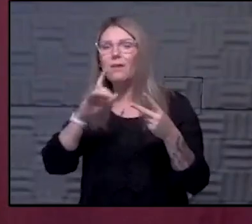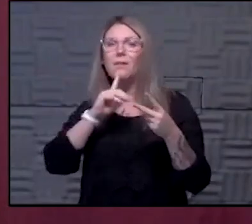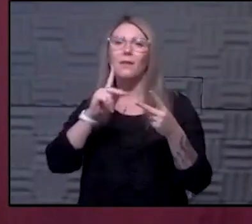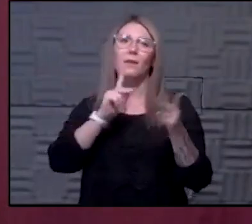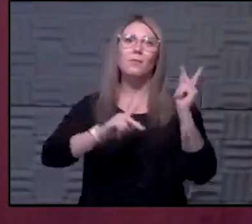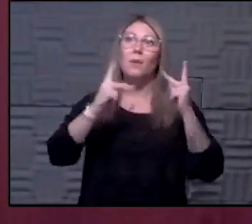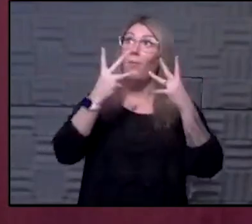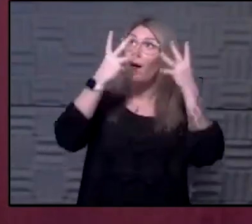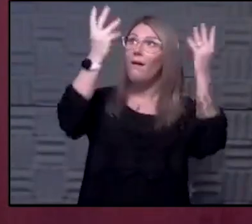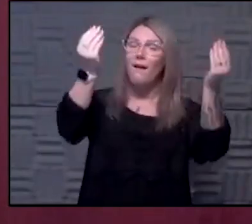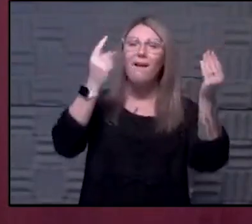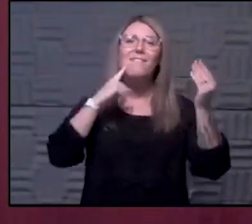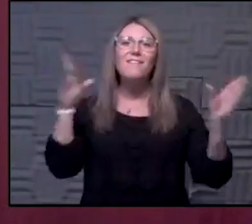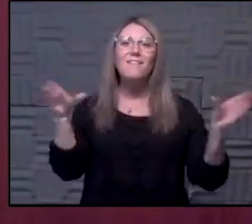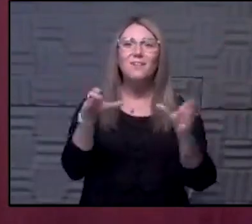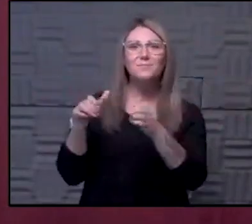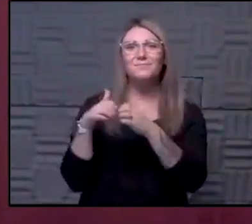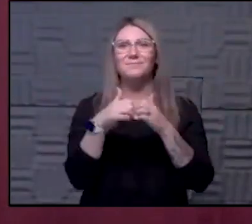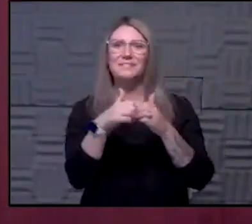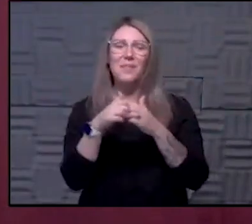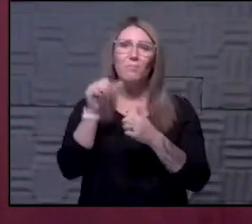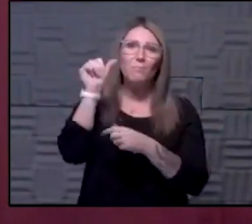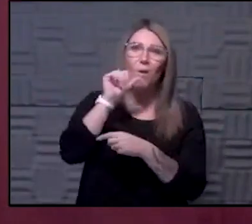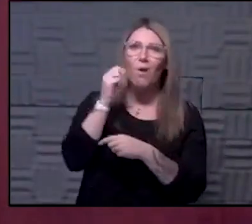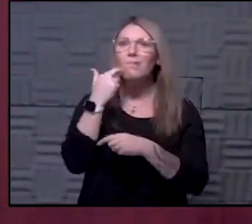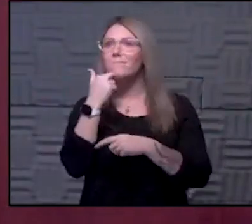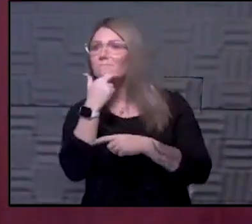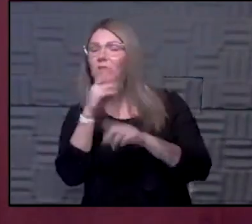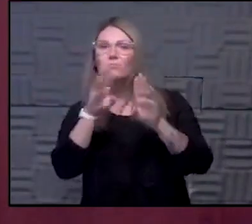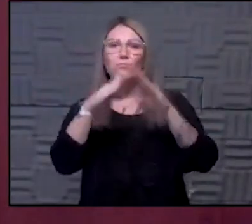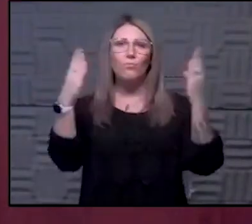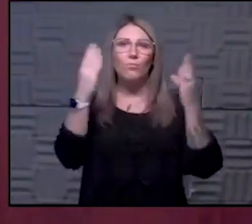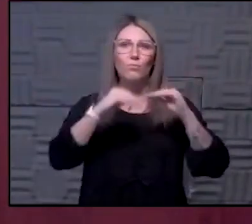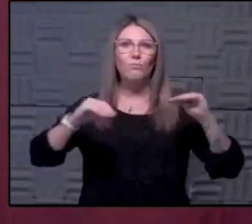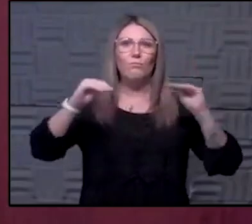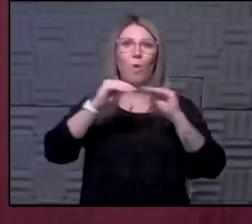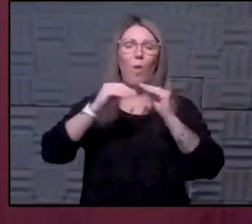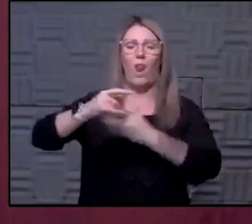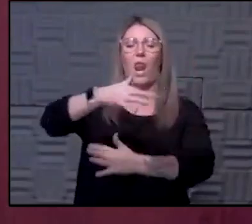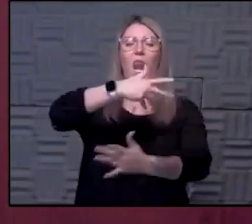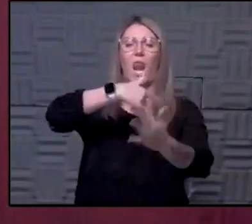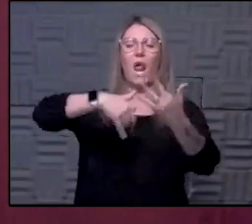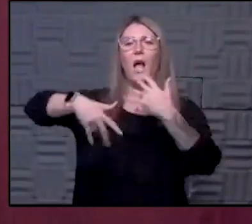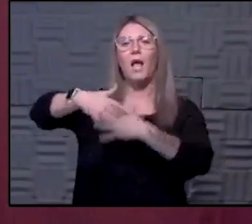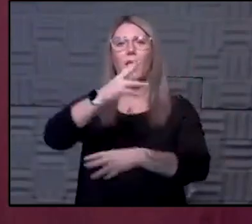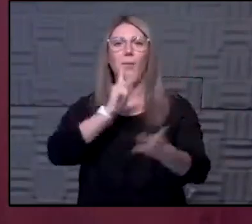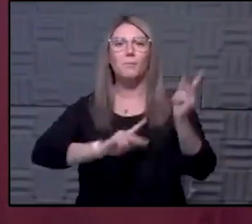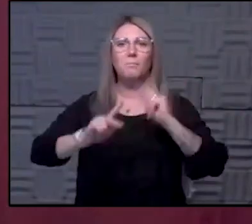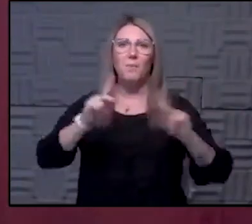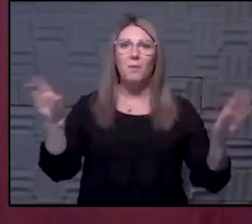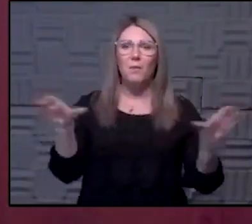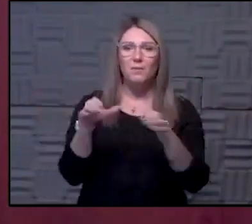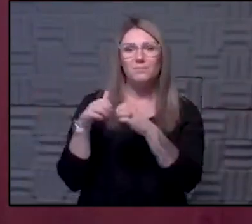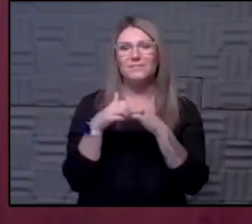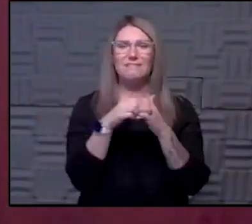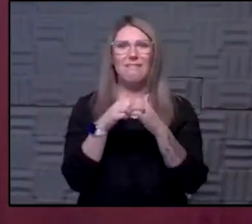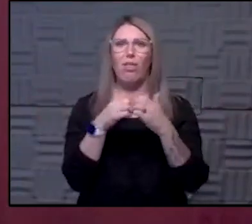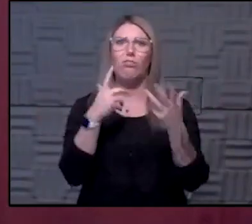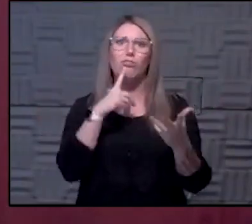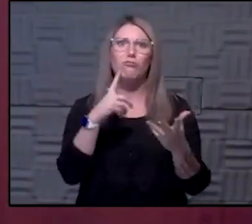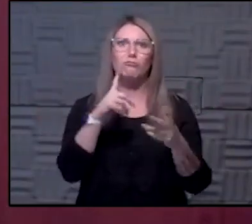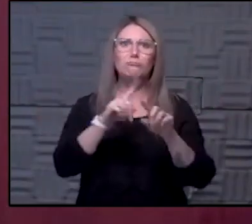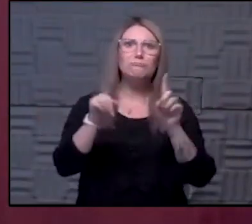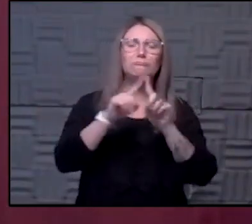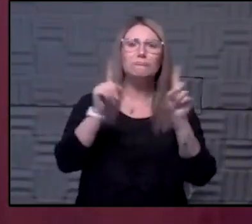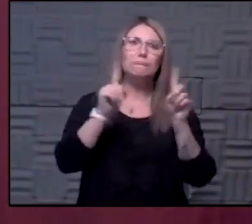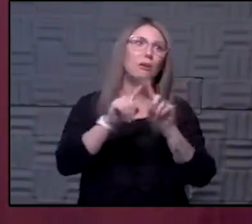together again. The bars and restaurants are clearly opening more, and we see people coming together in different venues. I know there are concerts starting to be planned.